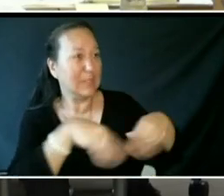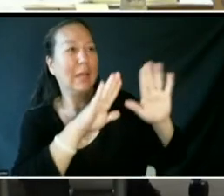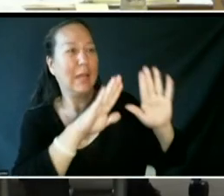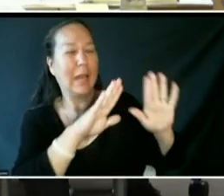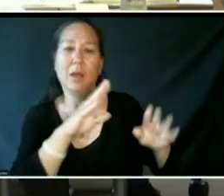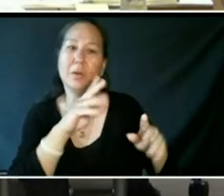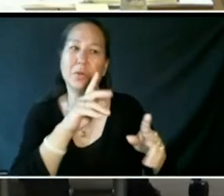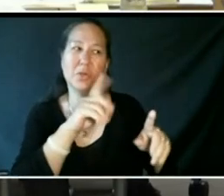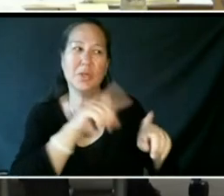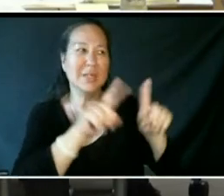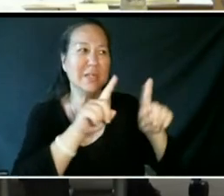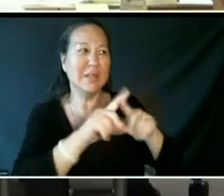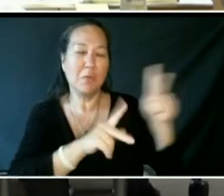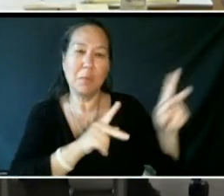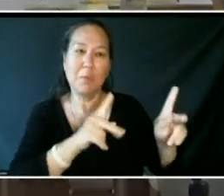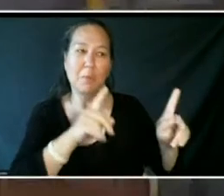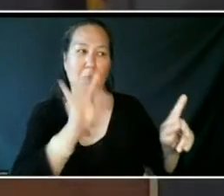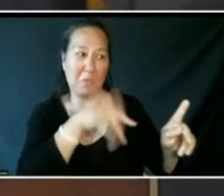were bullshit.